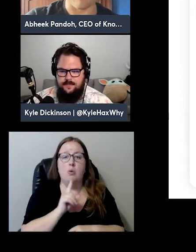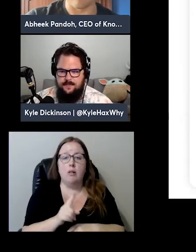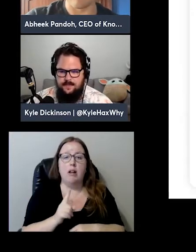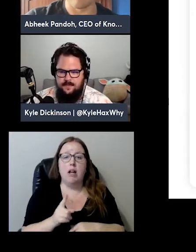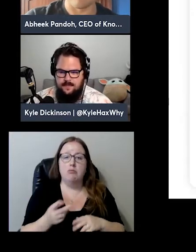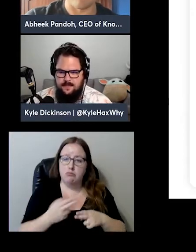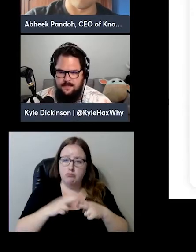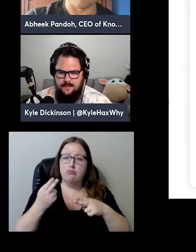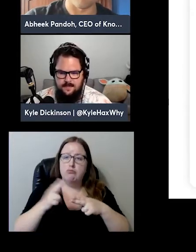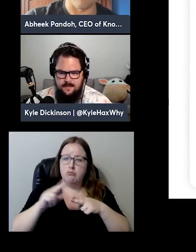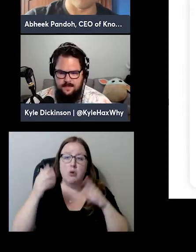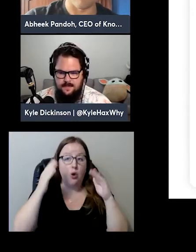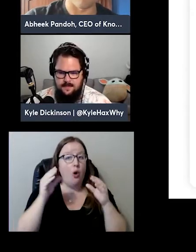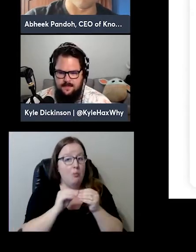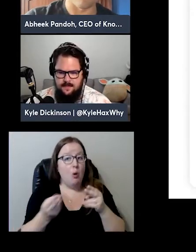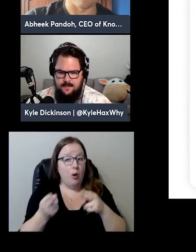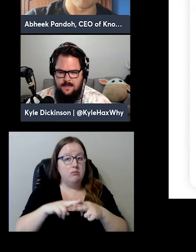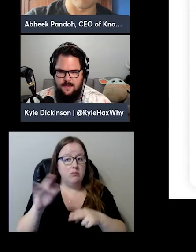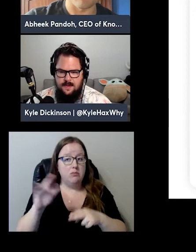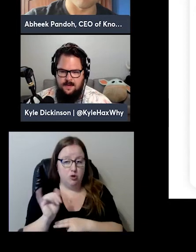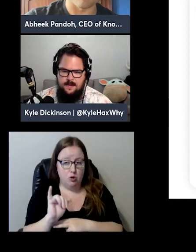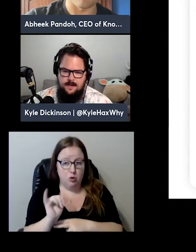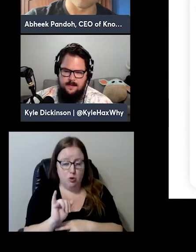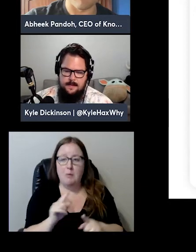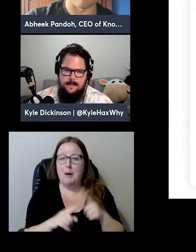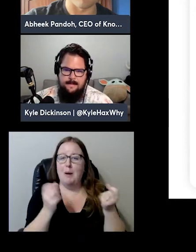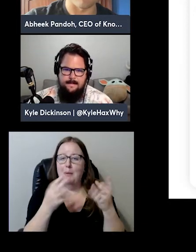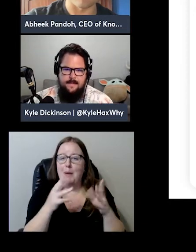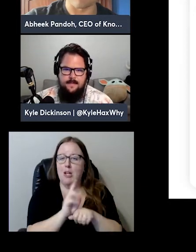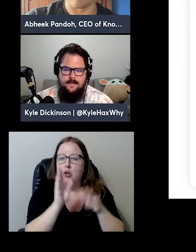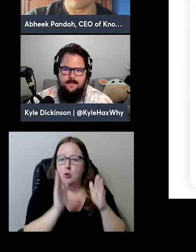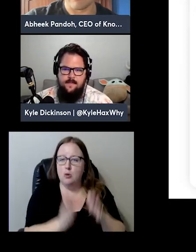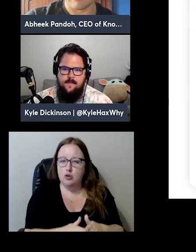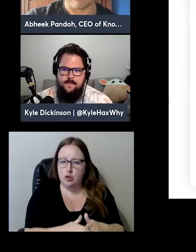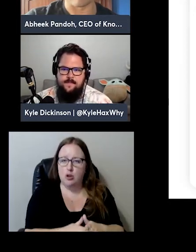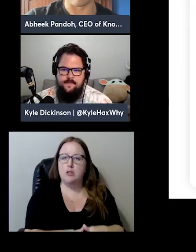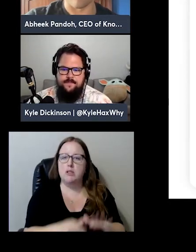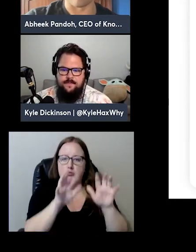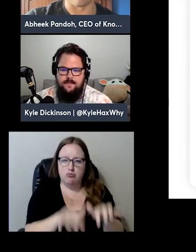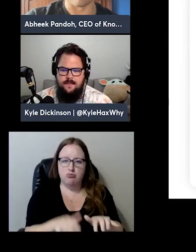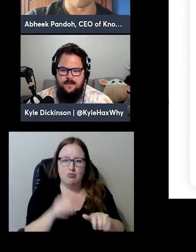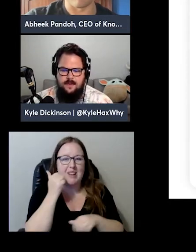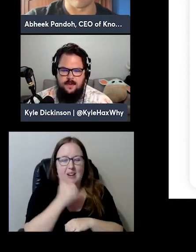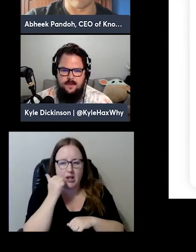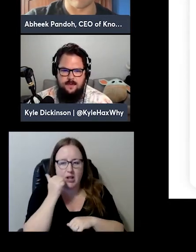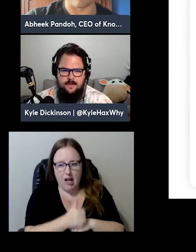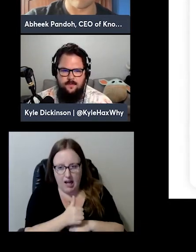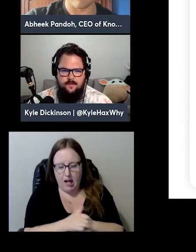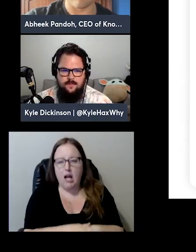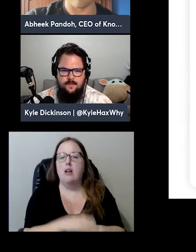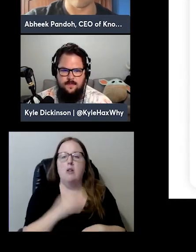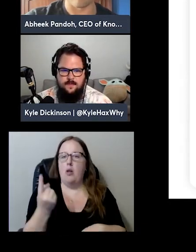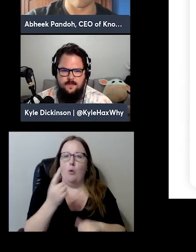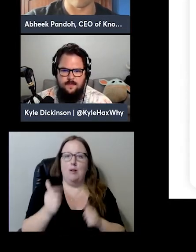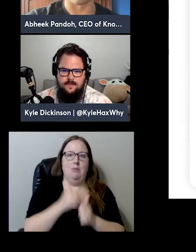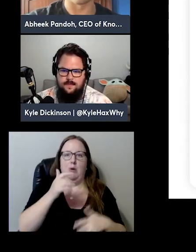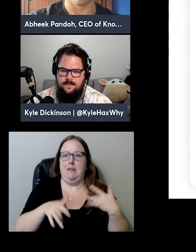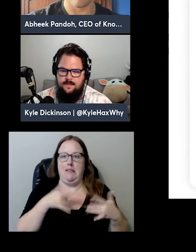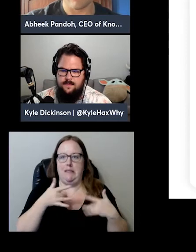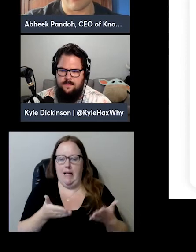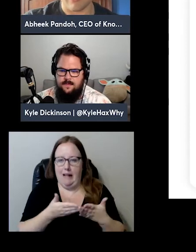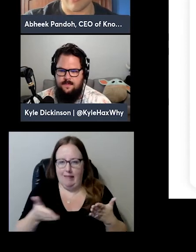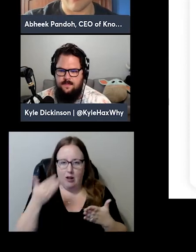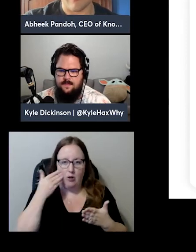more coming. But we've got a lot of users putting up notes, every day. So that's always the most exciting thing. For